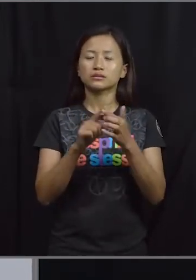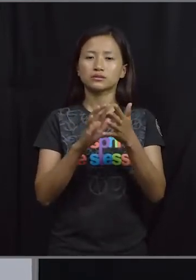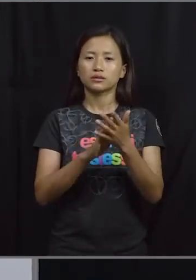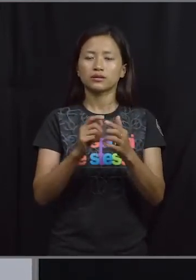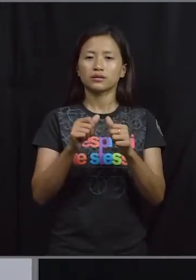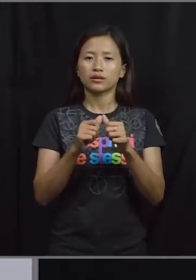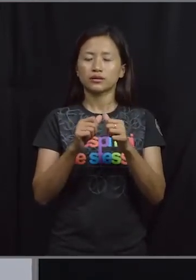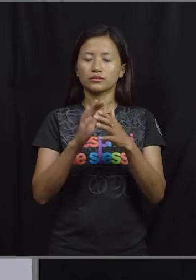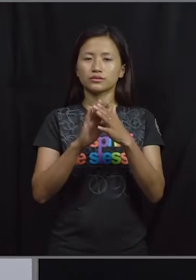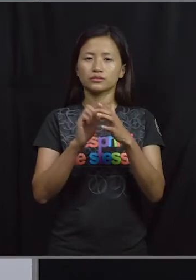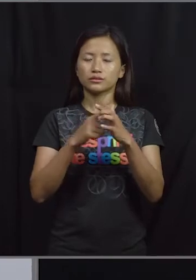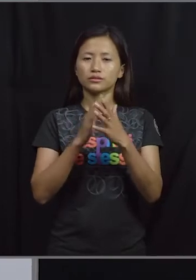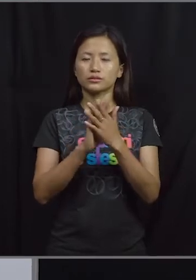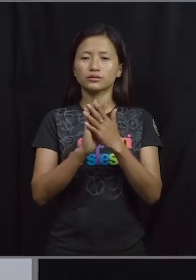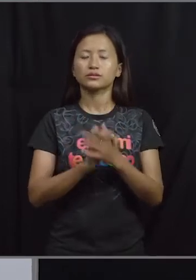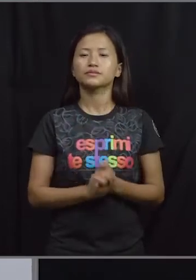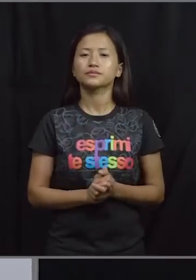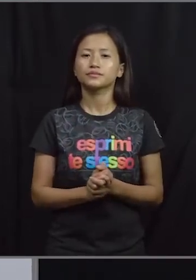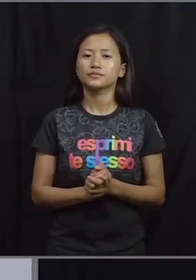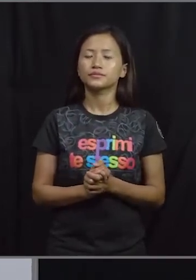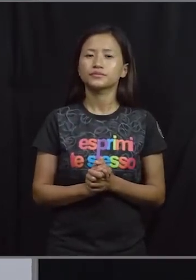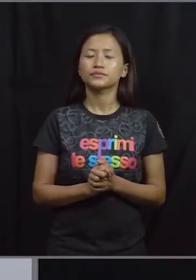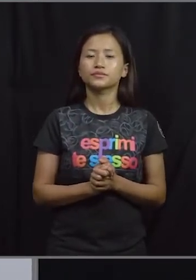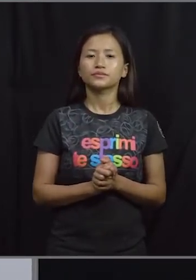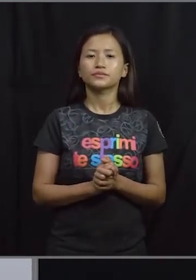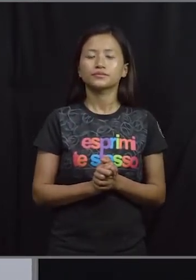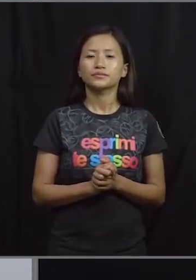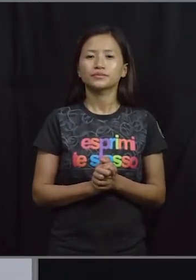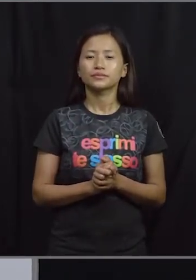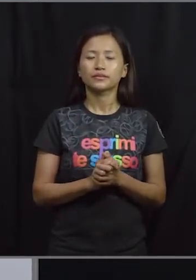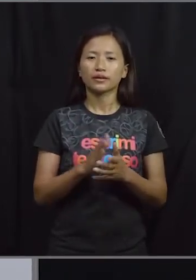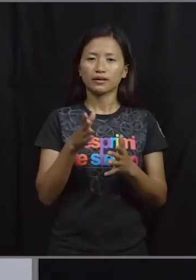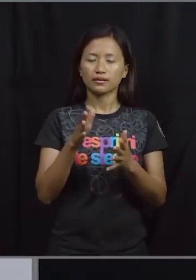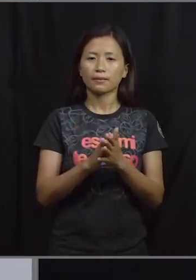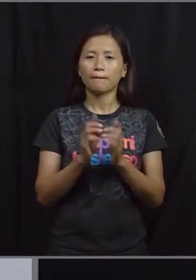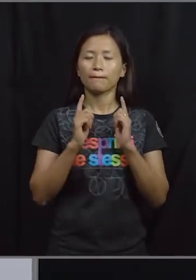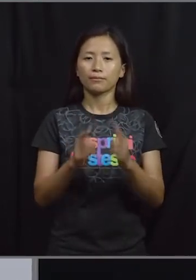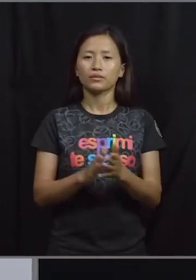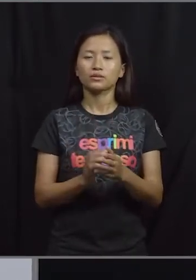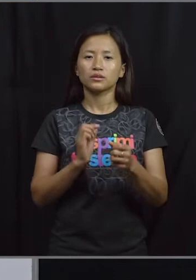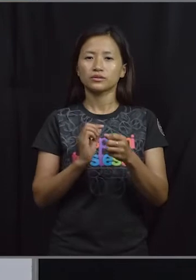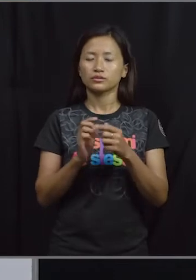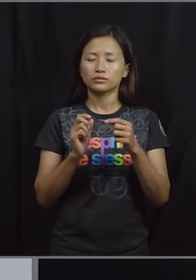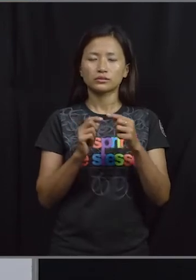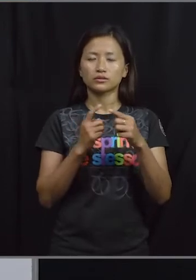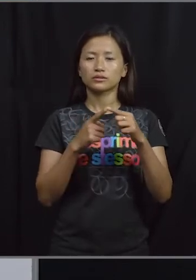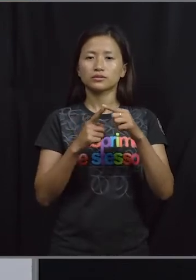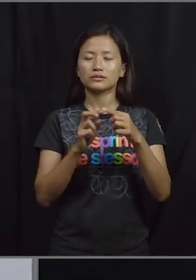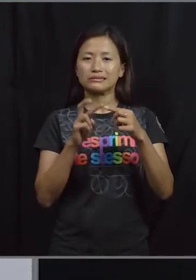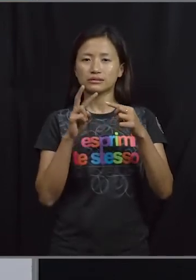edge A. It is denoted by edge A. It is nothing but the transpose of